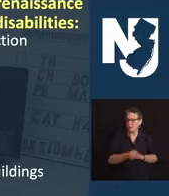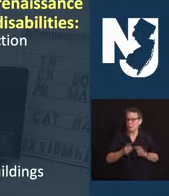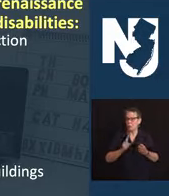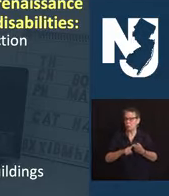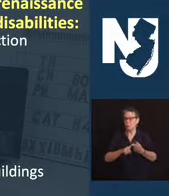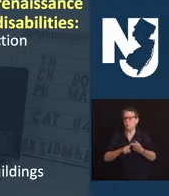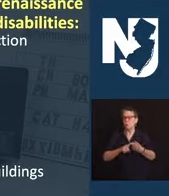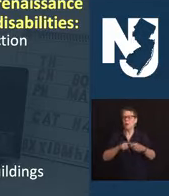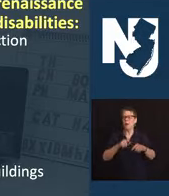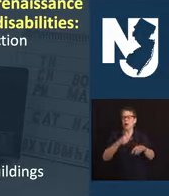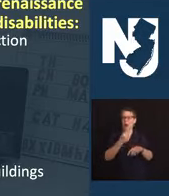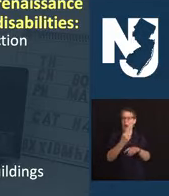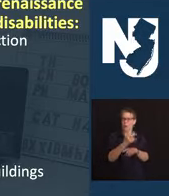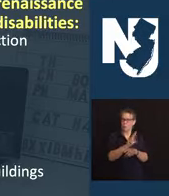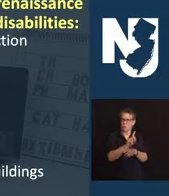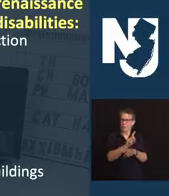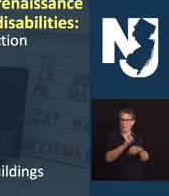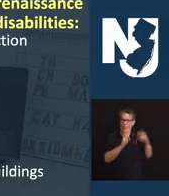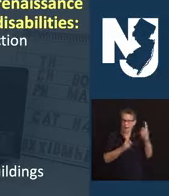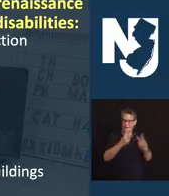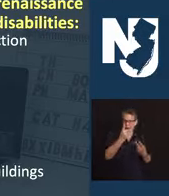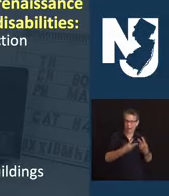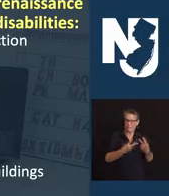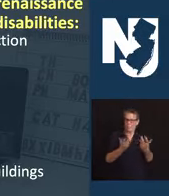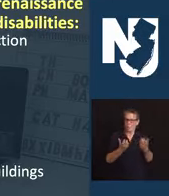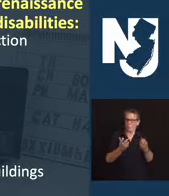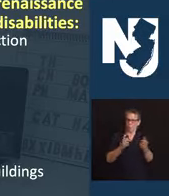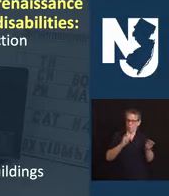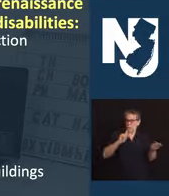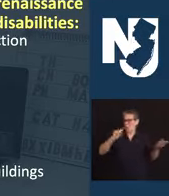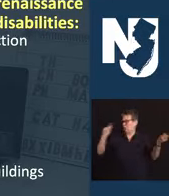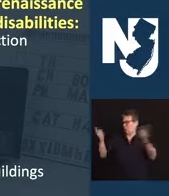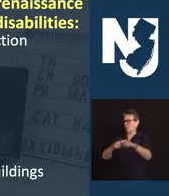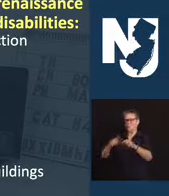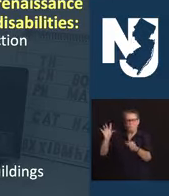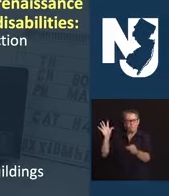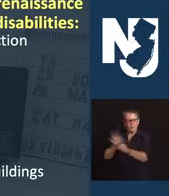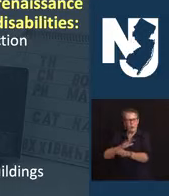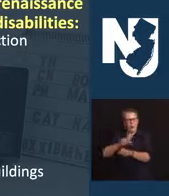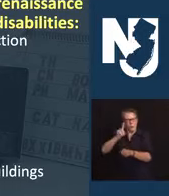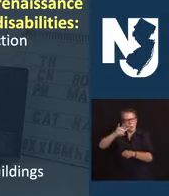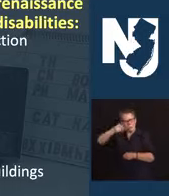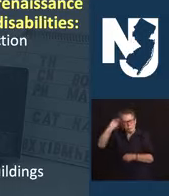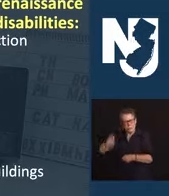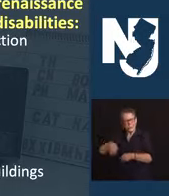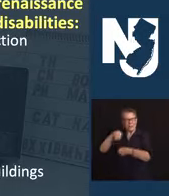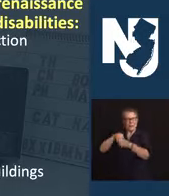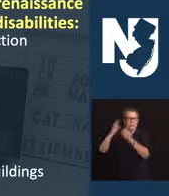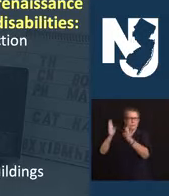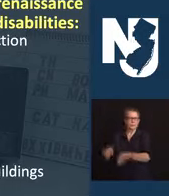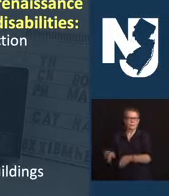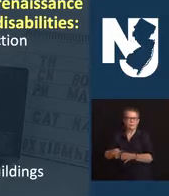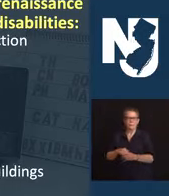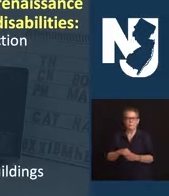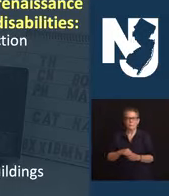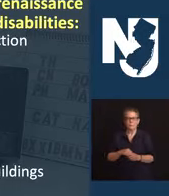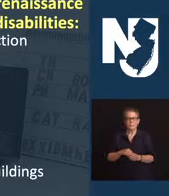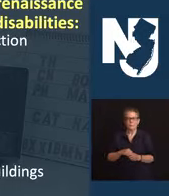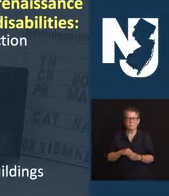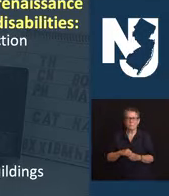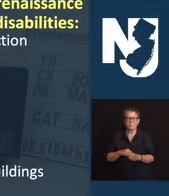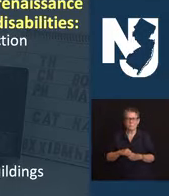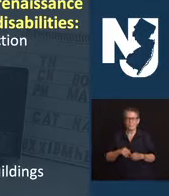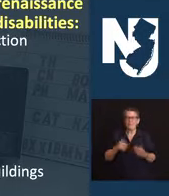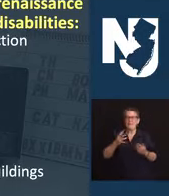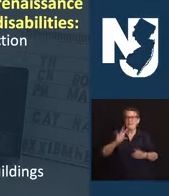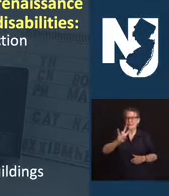by 73,000 students. But make no mistake, the overwhelming majority of our students, educators, support staff